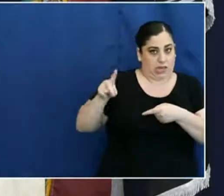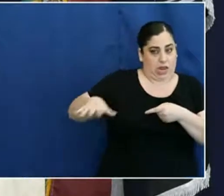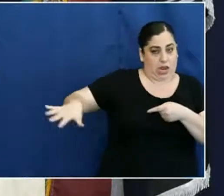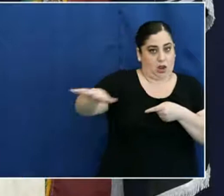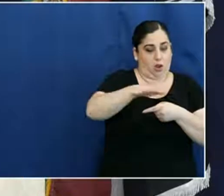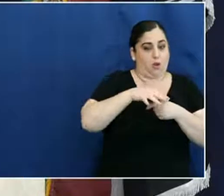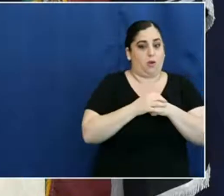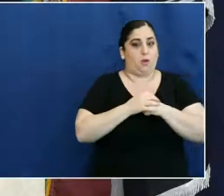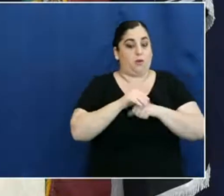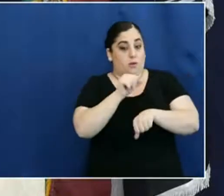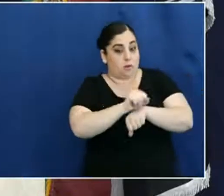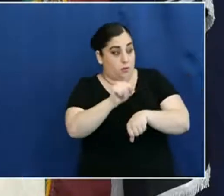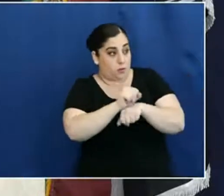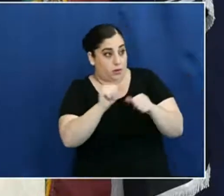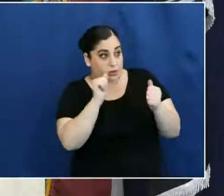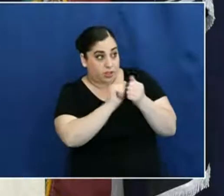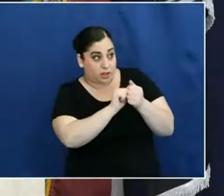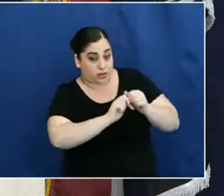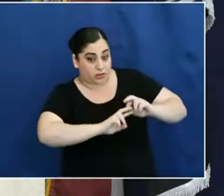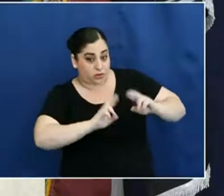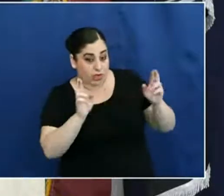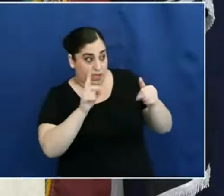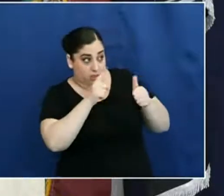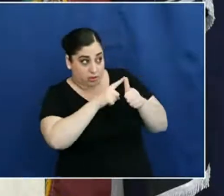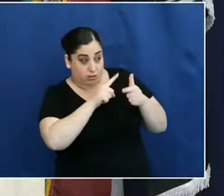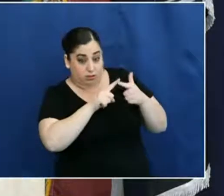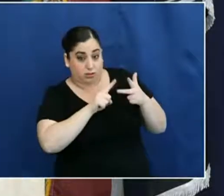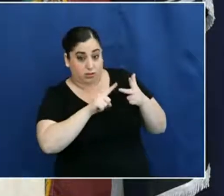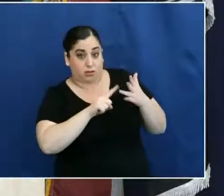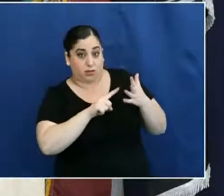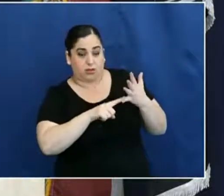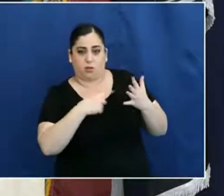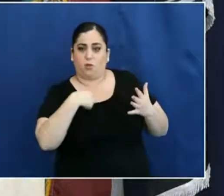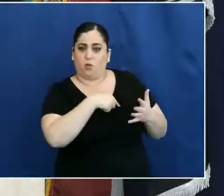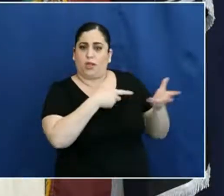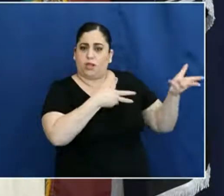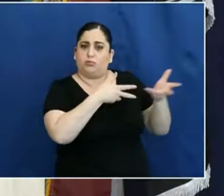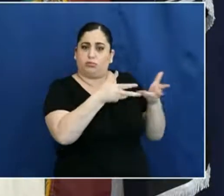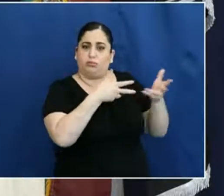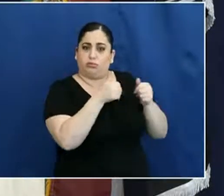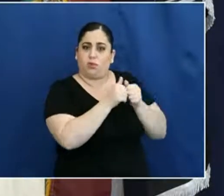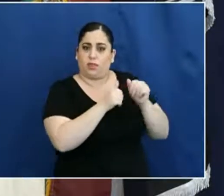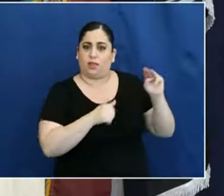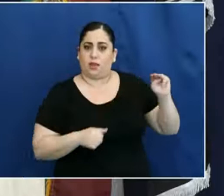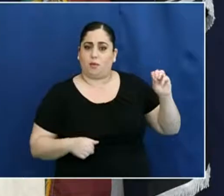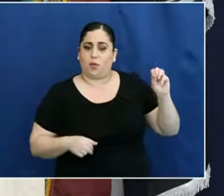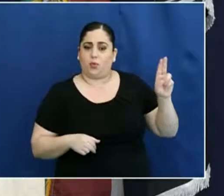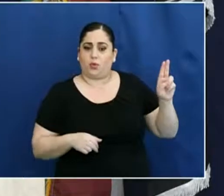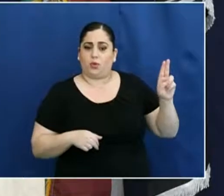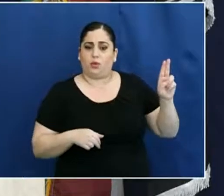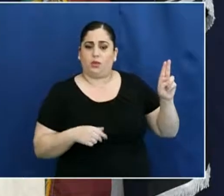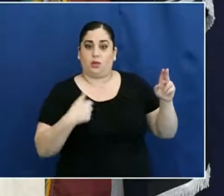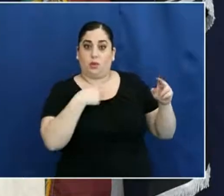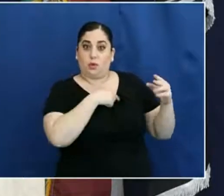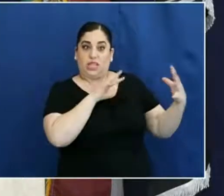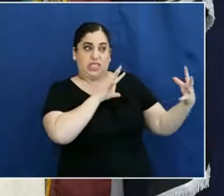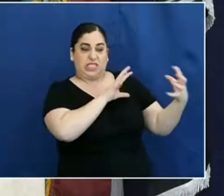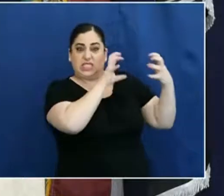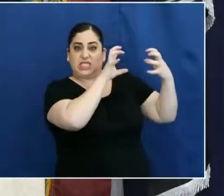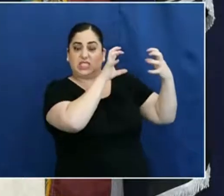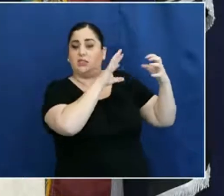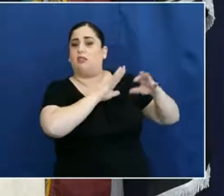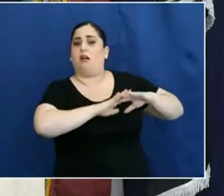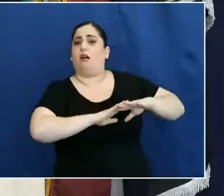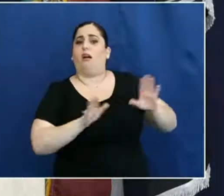And so, we just worked through that process. We didn't have the contentiousness that other counties had surrounding this issue. We never